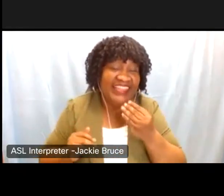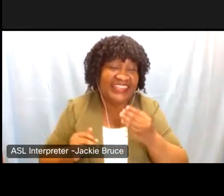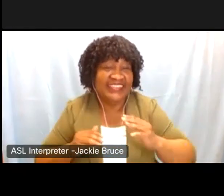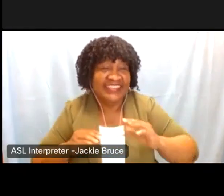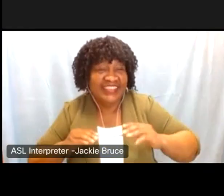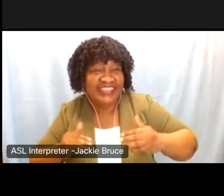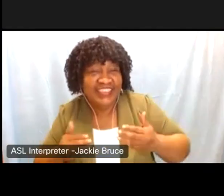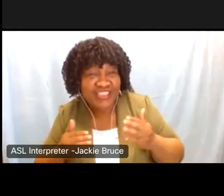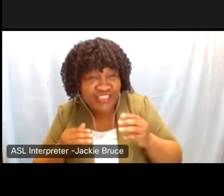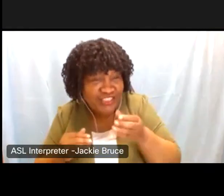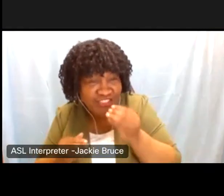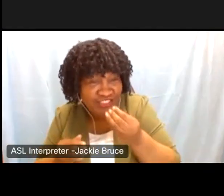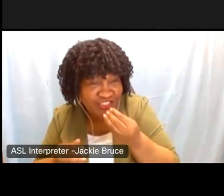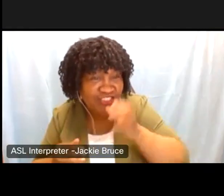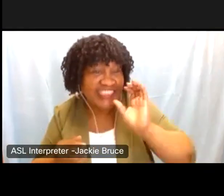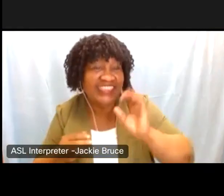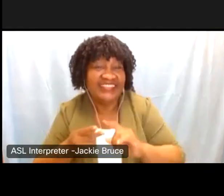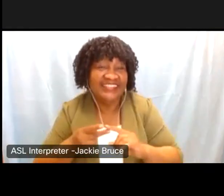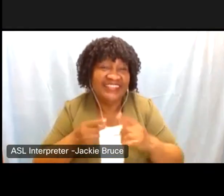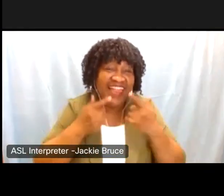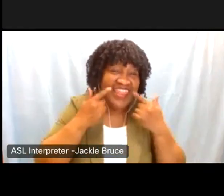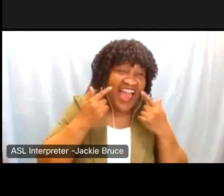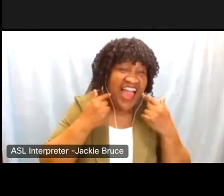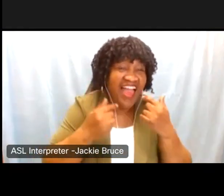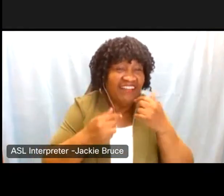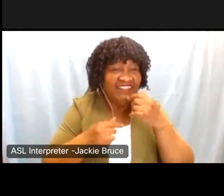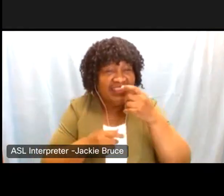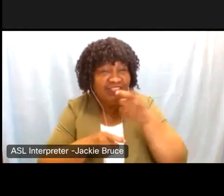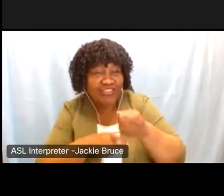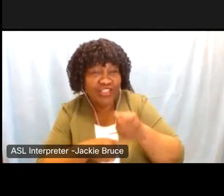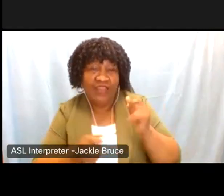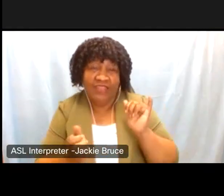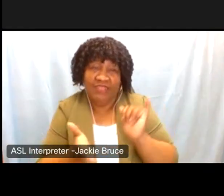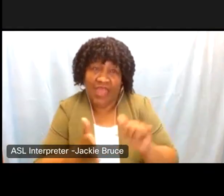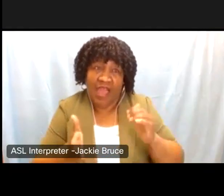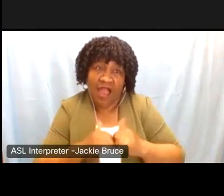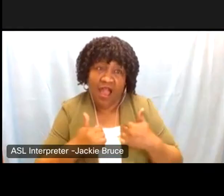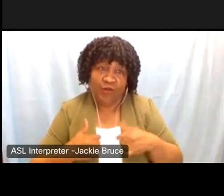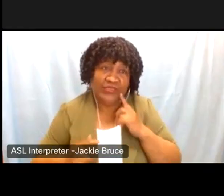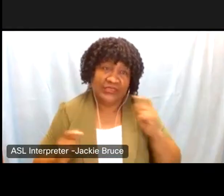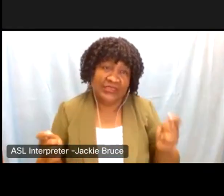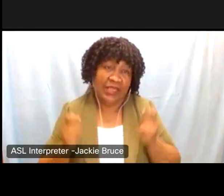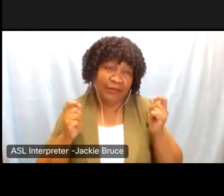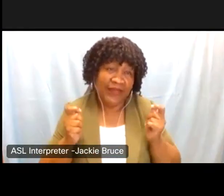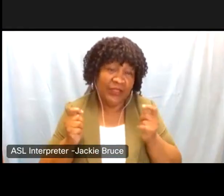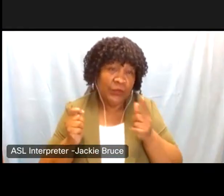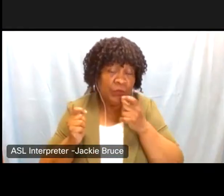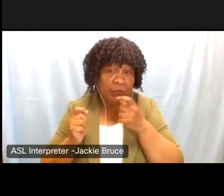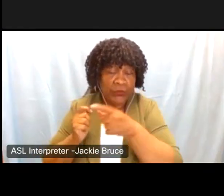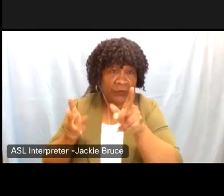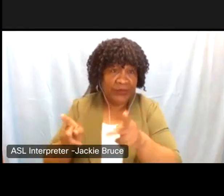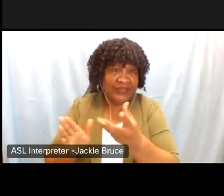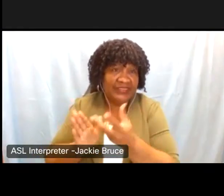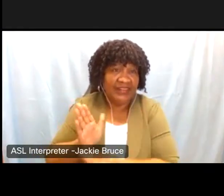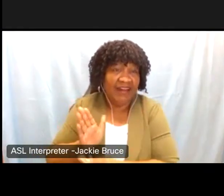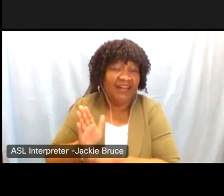tell jokes. And that's a way to honor and celebrate those whose life touched ours.